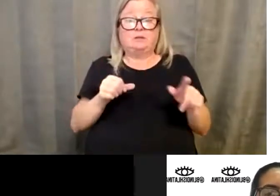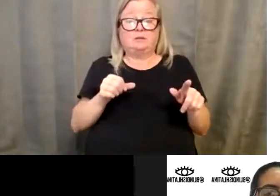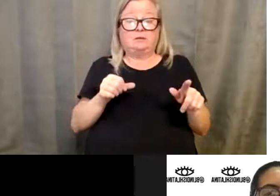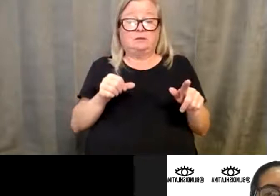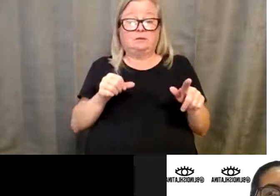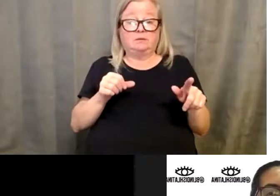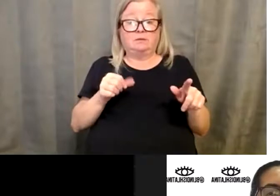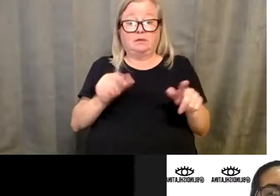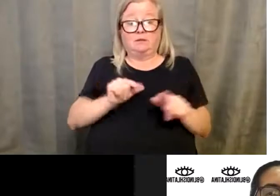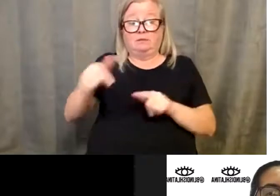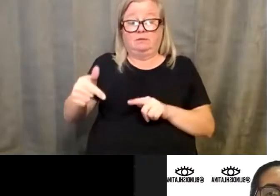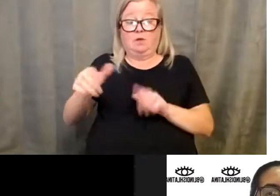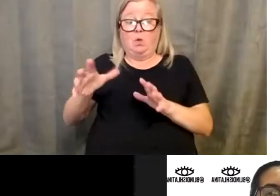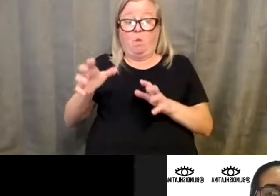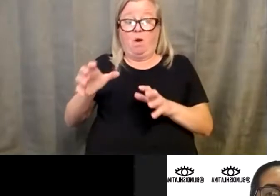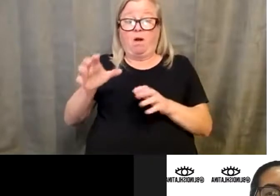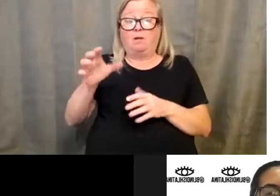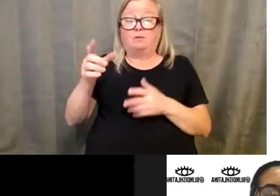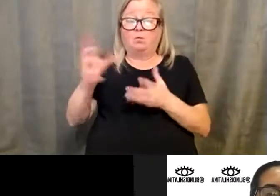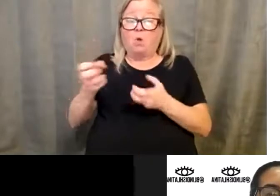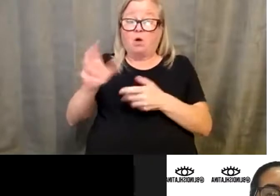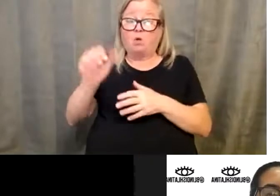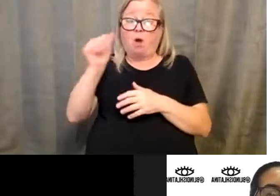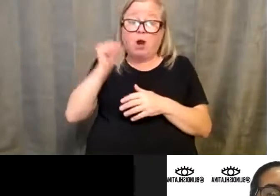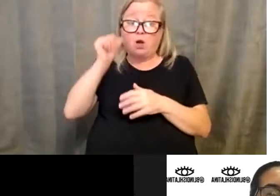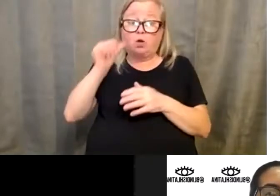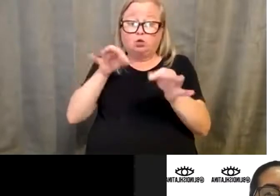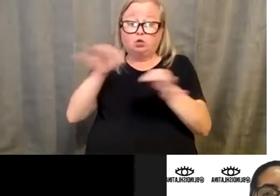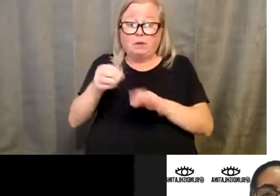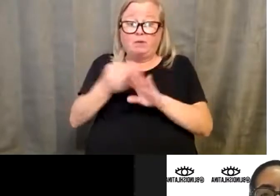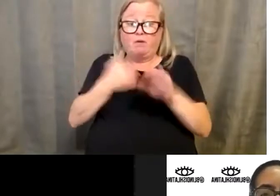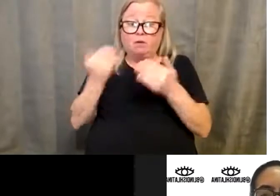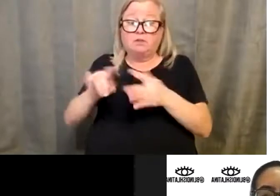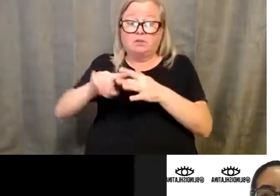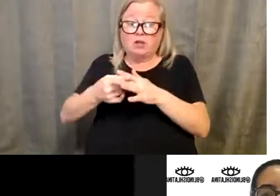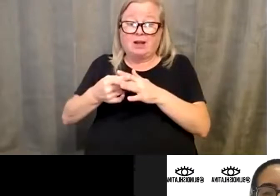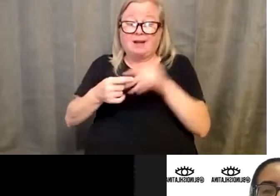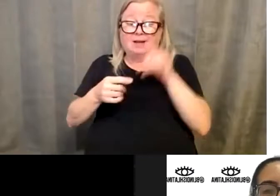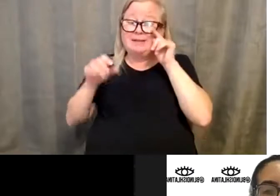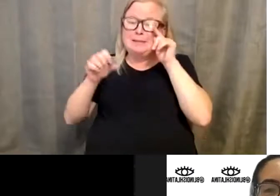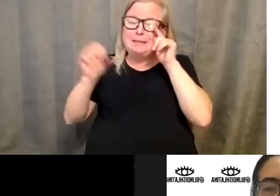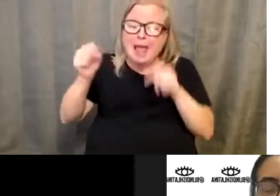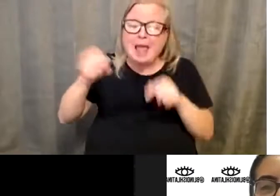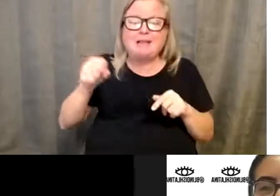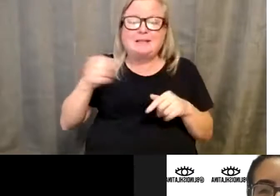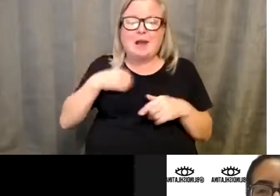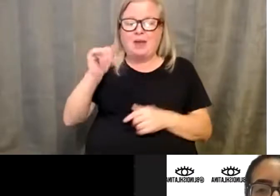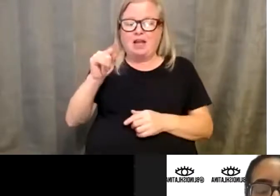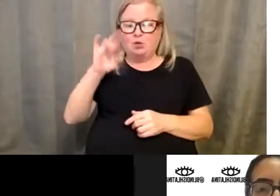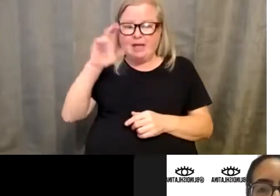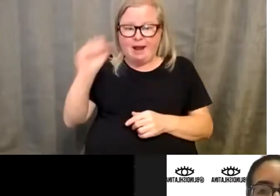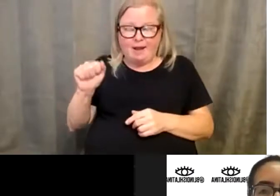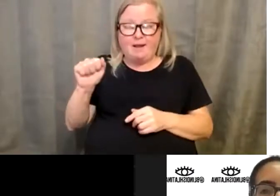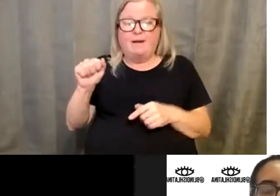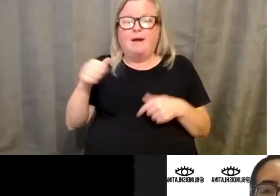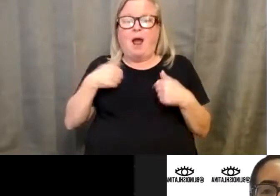your audio description before we get started? Sí, dale. Okay, so I'm Katarina, and I